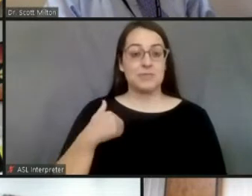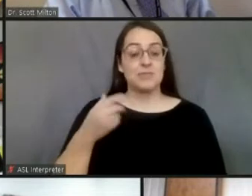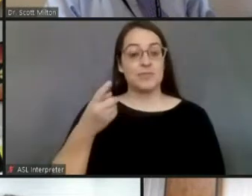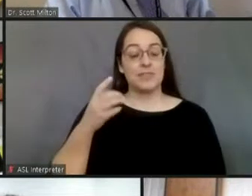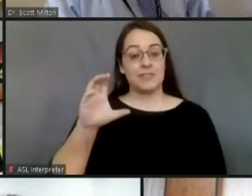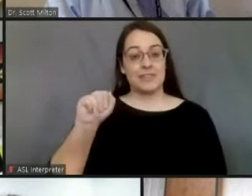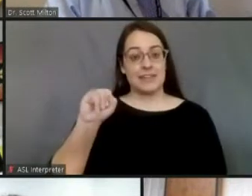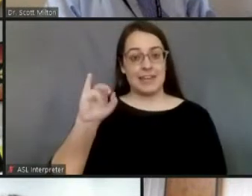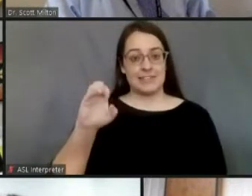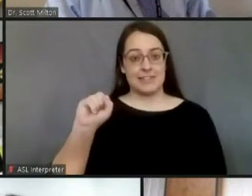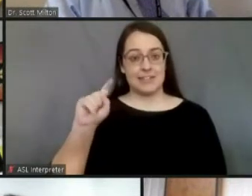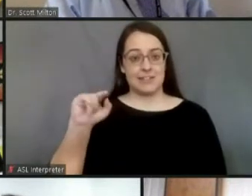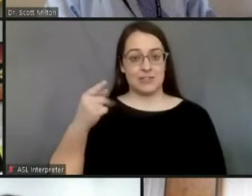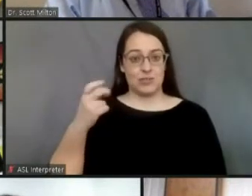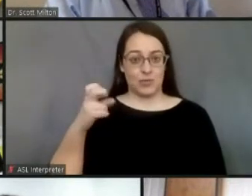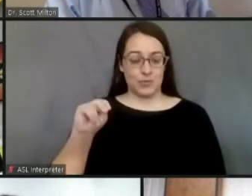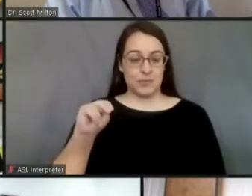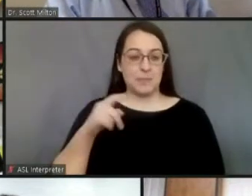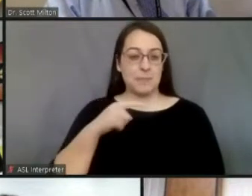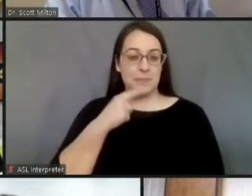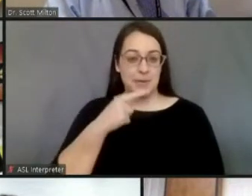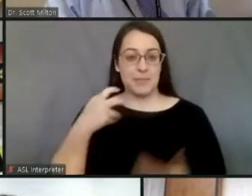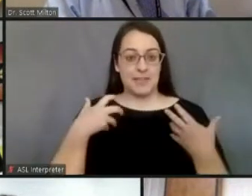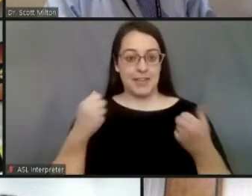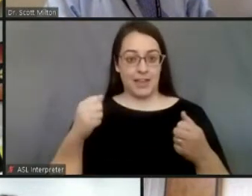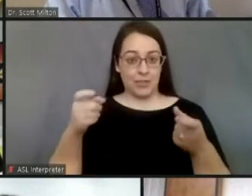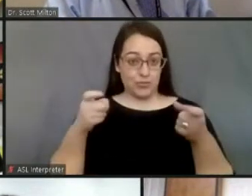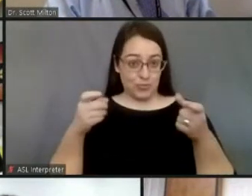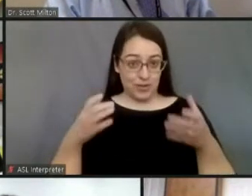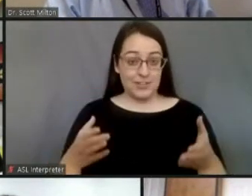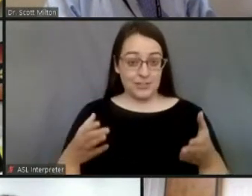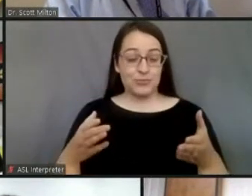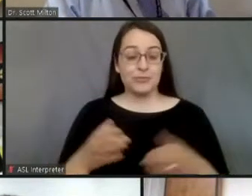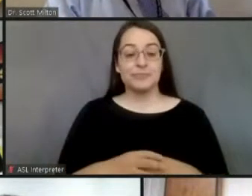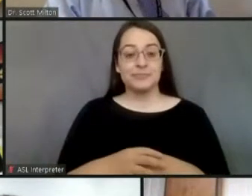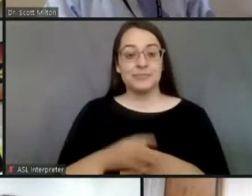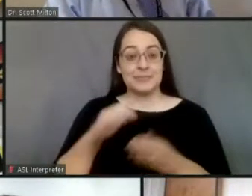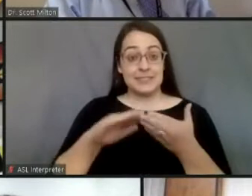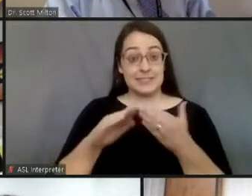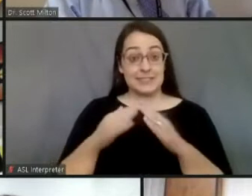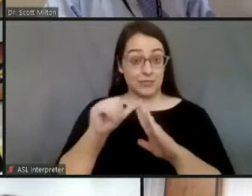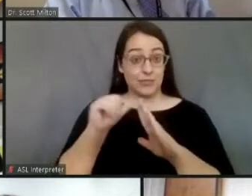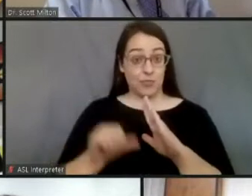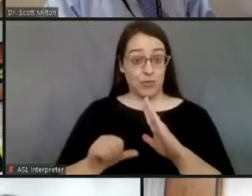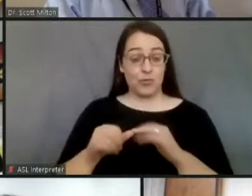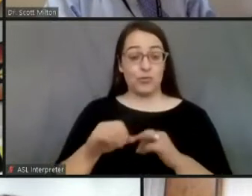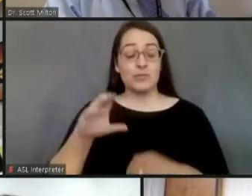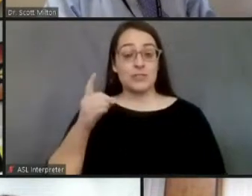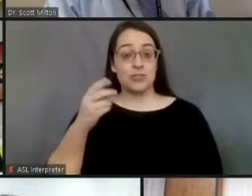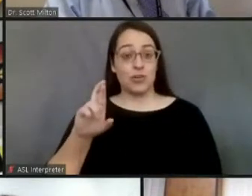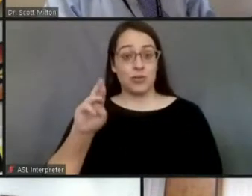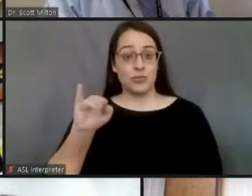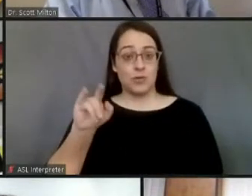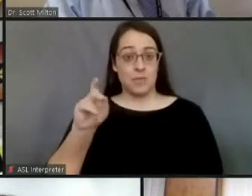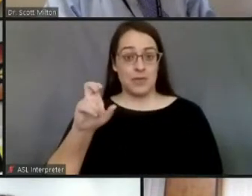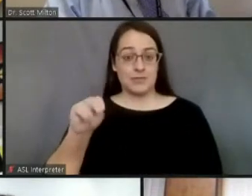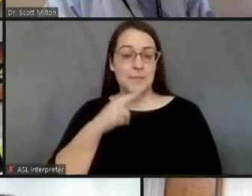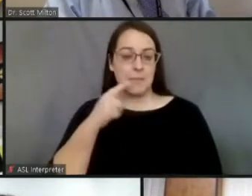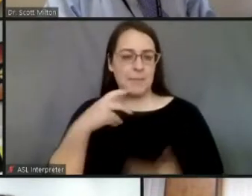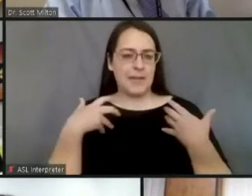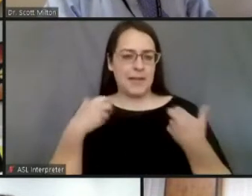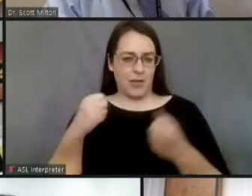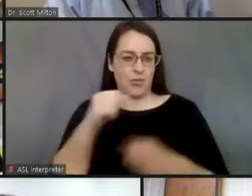Nelson, Casey Stoughton, Public Health Department Director for the City of Amarillo, Dr. Scott Milton, Public Health